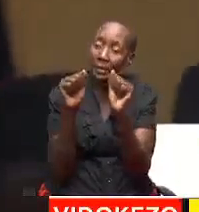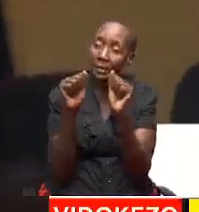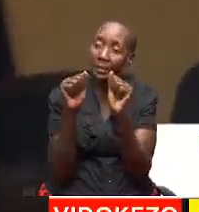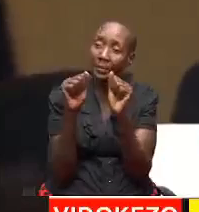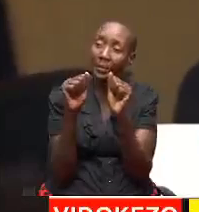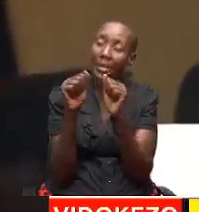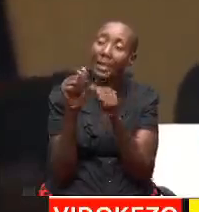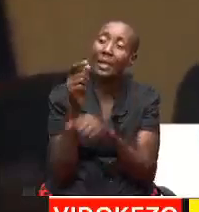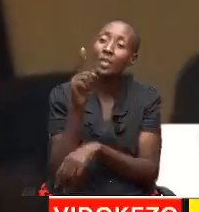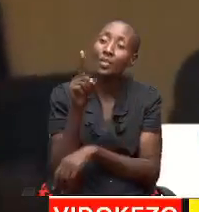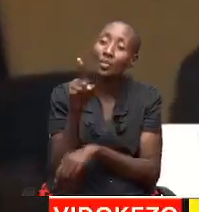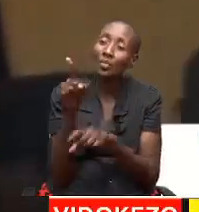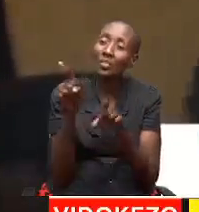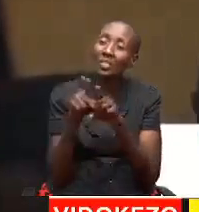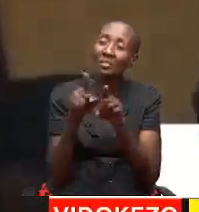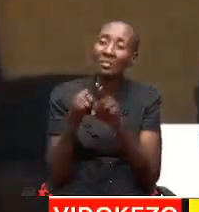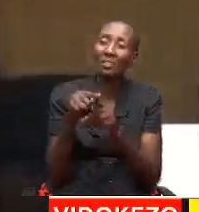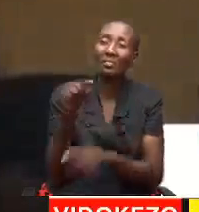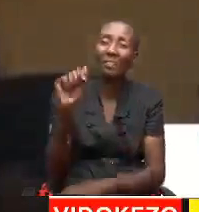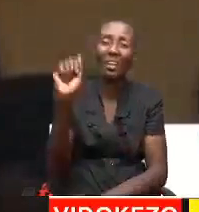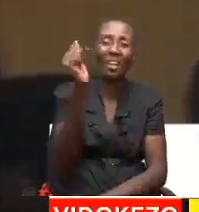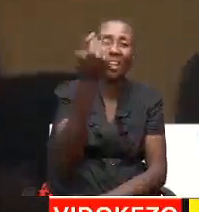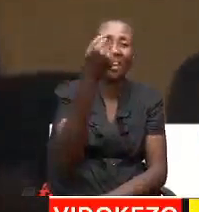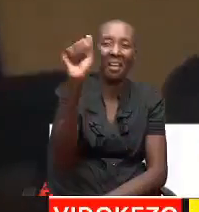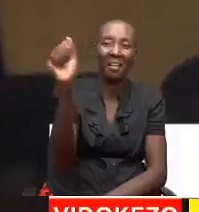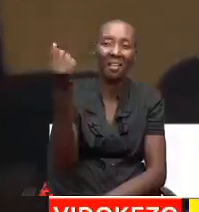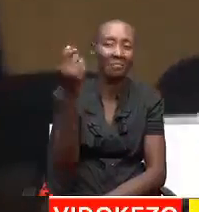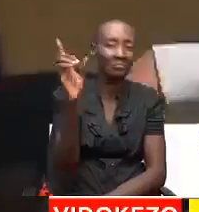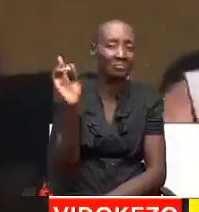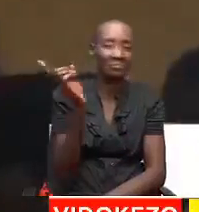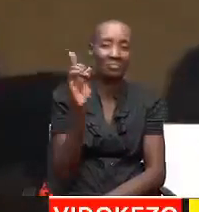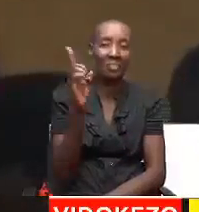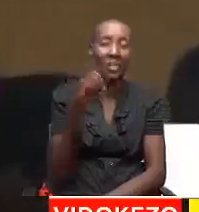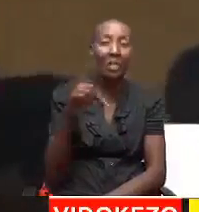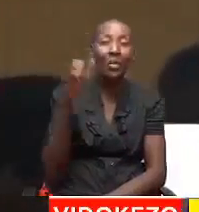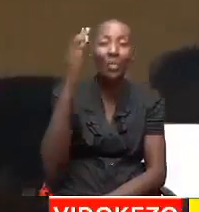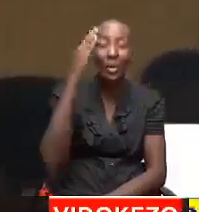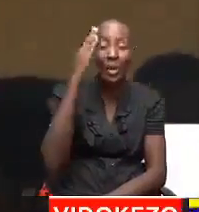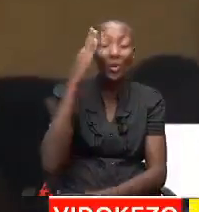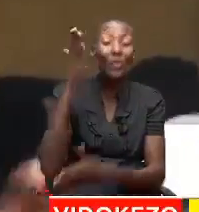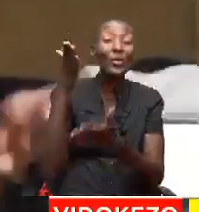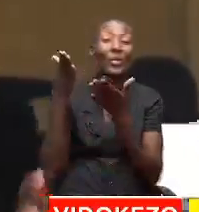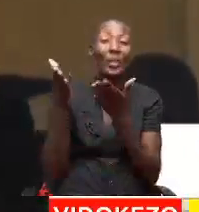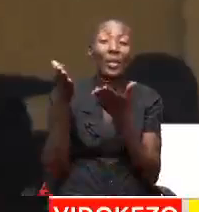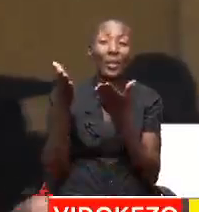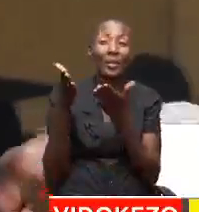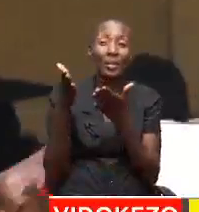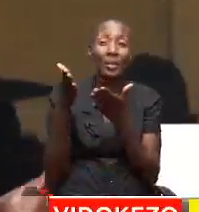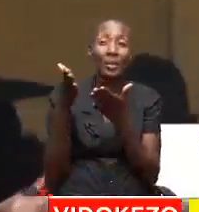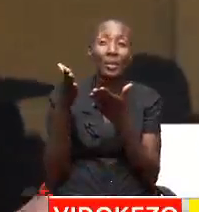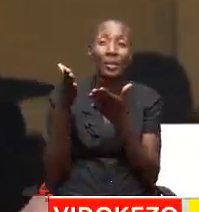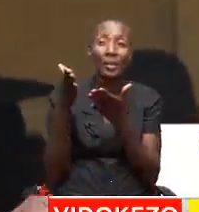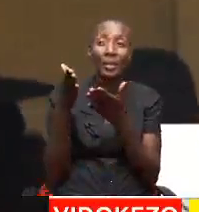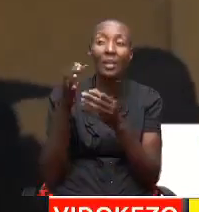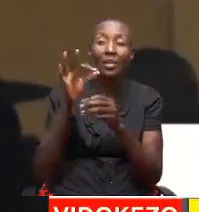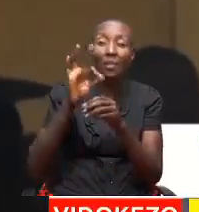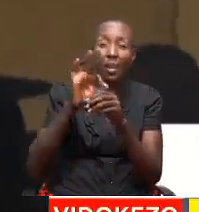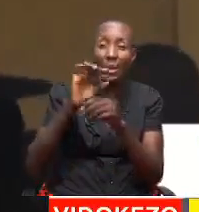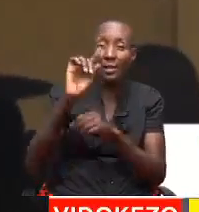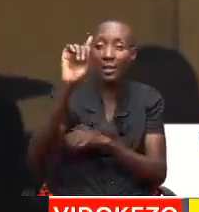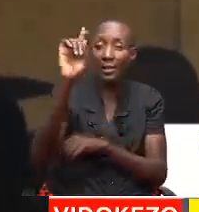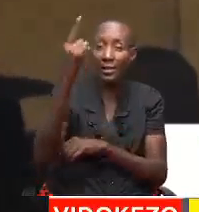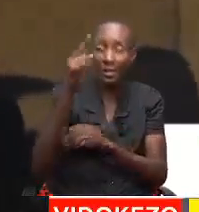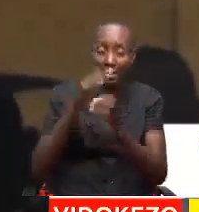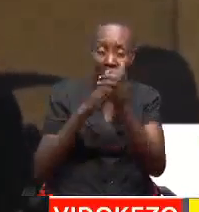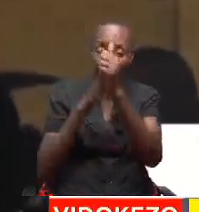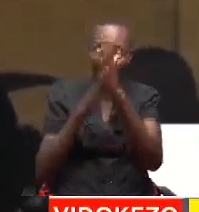hata wewe si mtu wa kuyumbayumbisha hapa ni Kenya. We know you are there. You are elected as a second in command in the